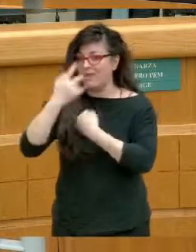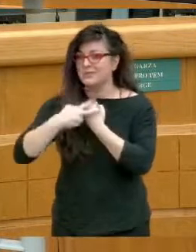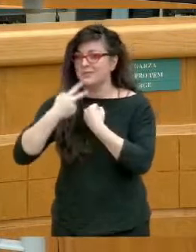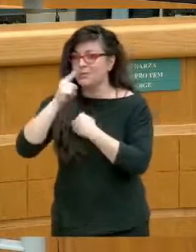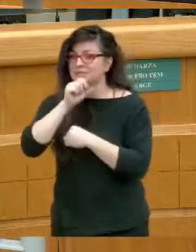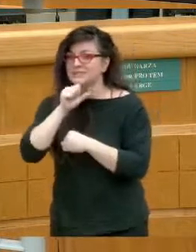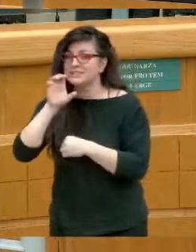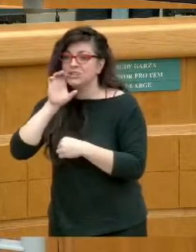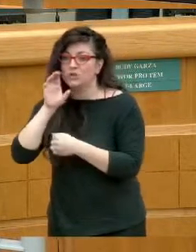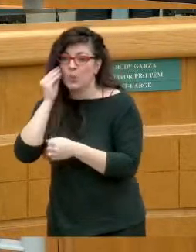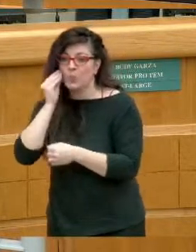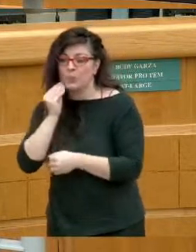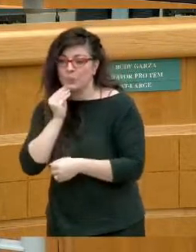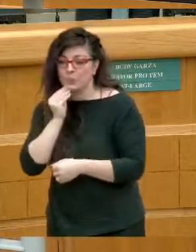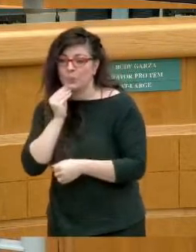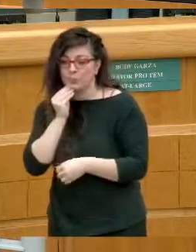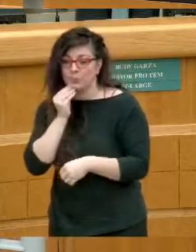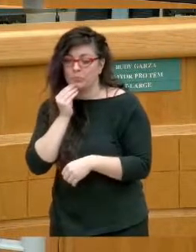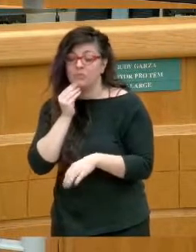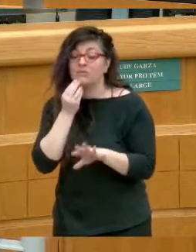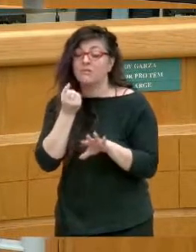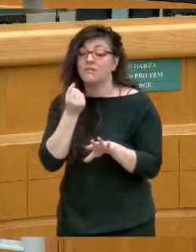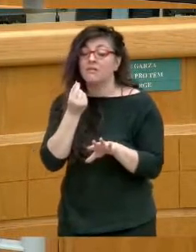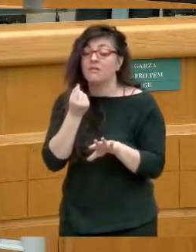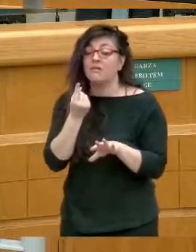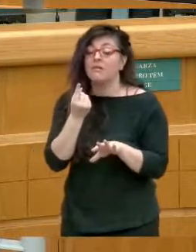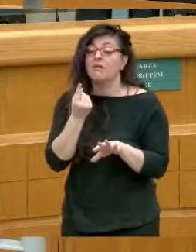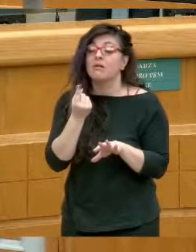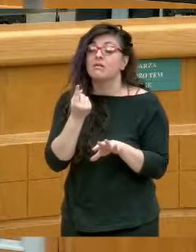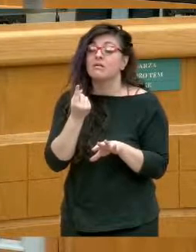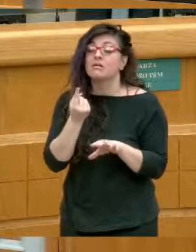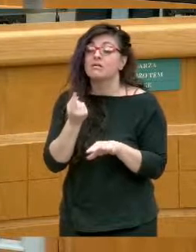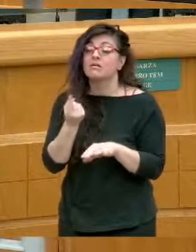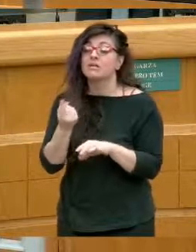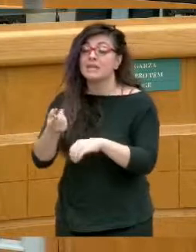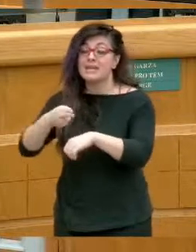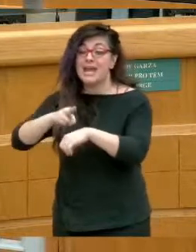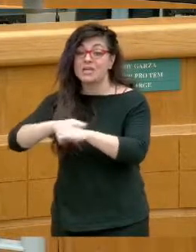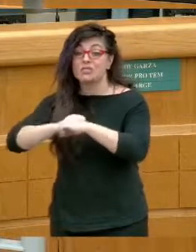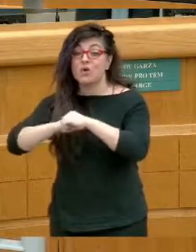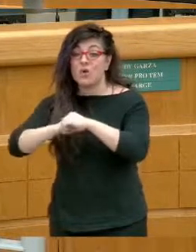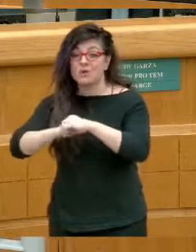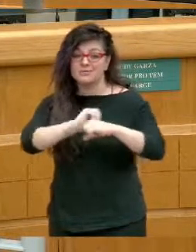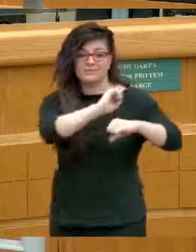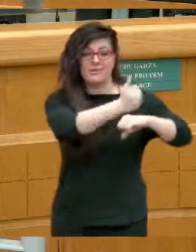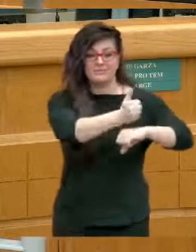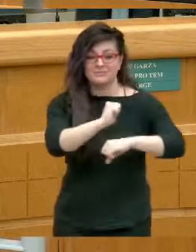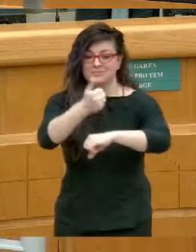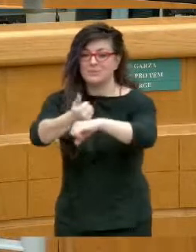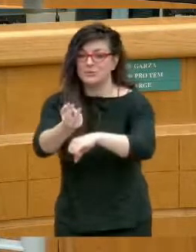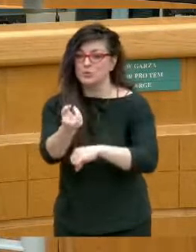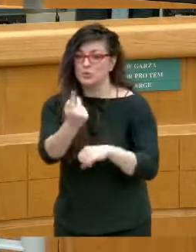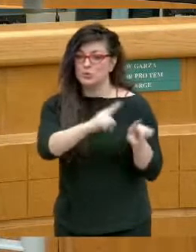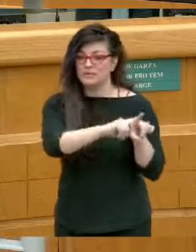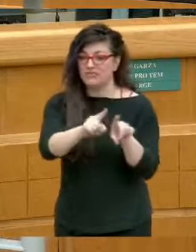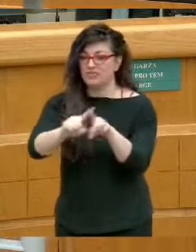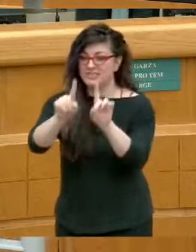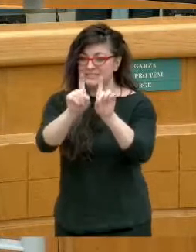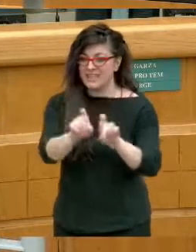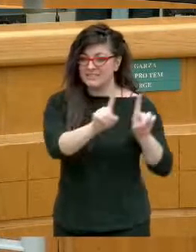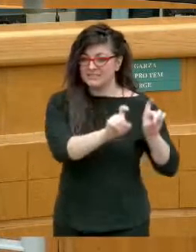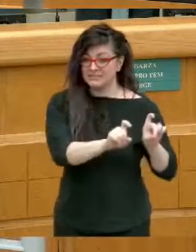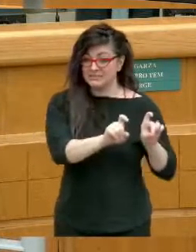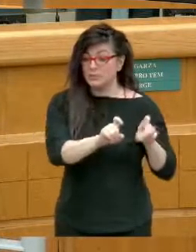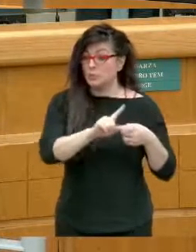to you after the Spanish translation is that the National Guard is doing testing in 2 different areas on Sunday and Tuesday.